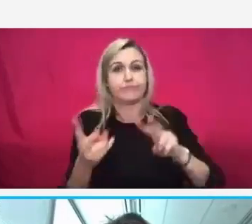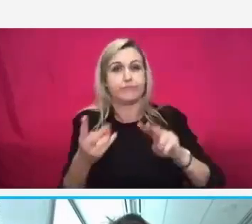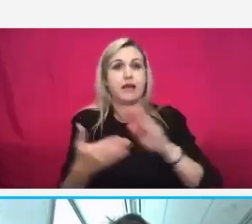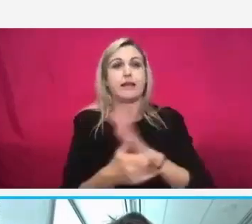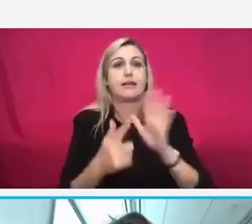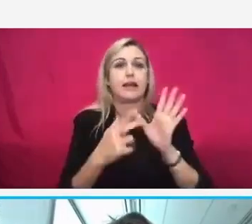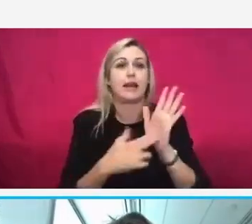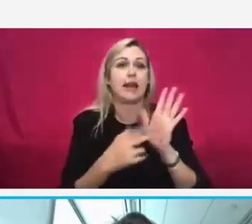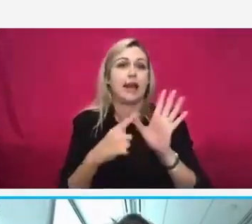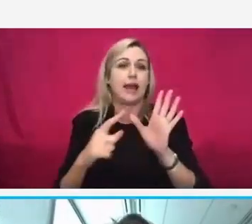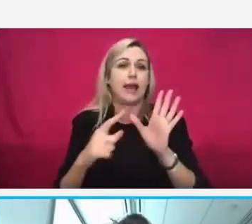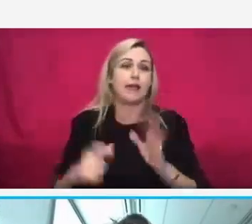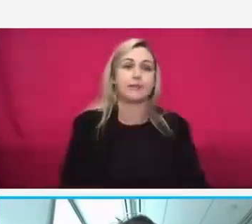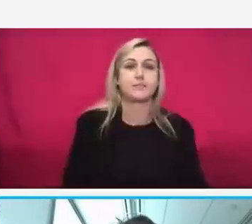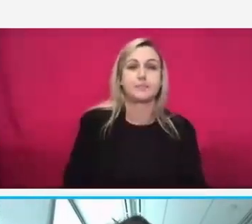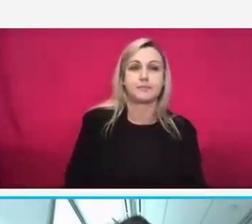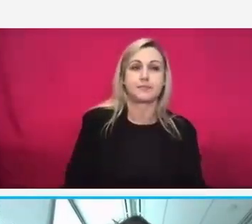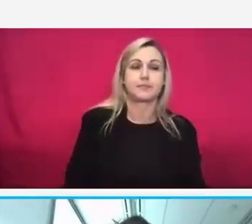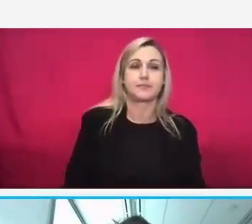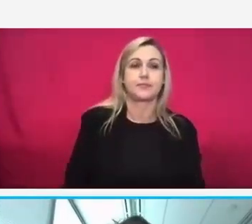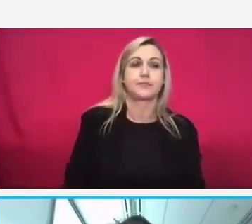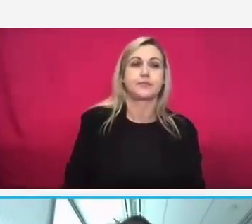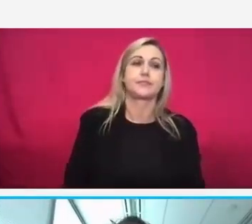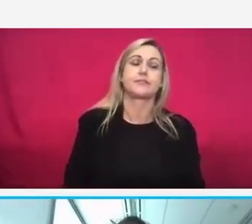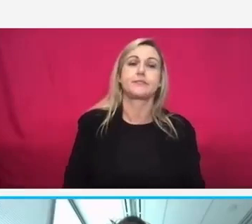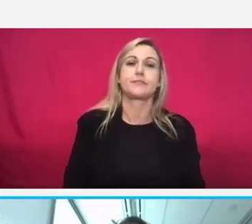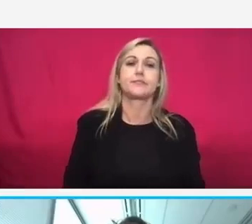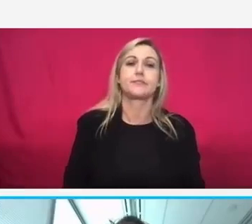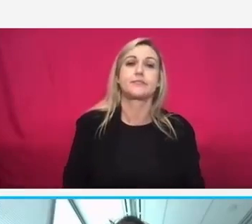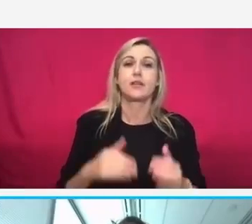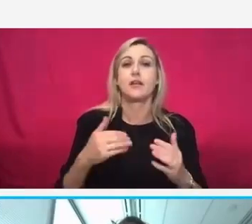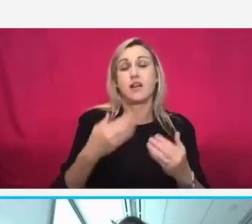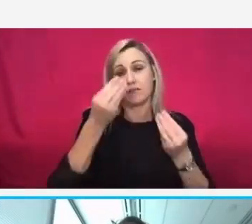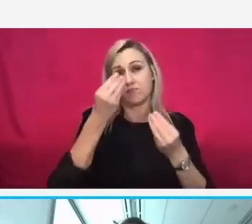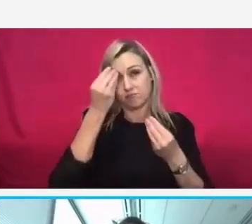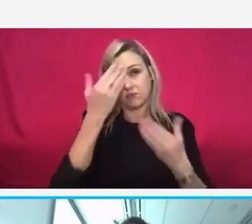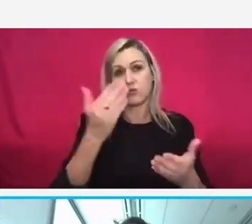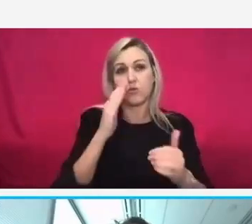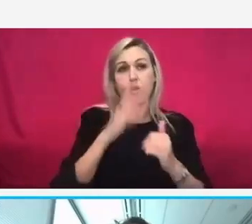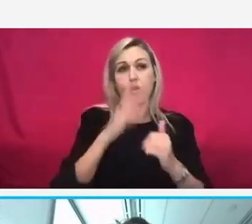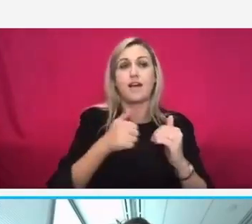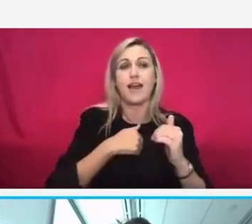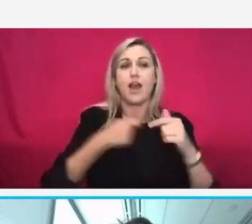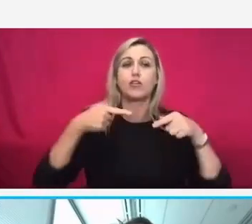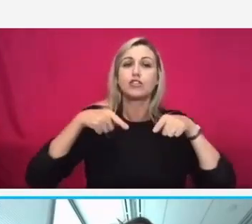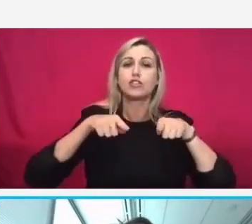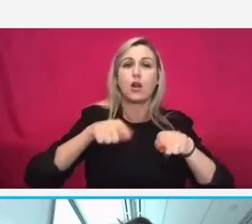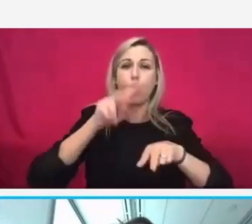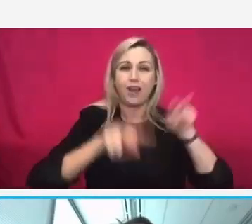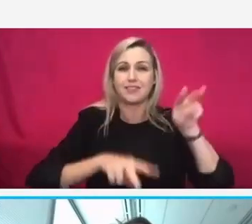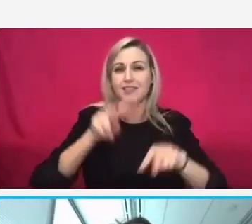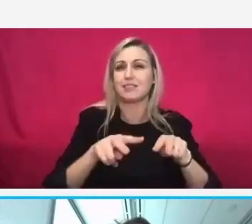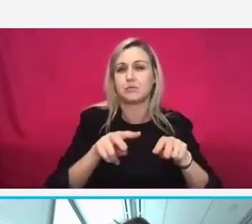Next slide, please. I'll now step you through our progress with our shadow assessment related activities.